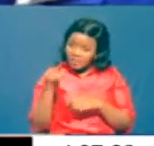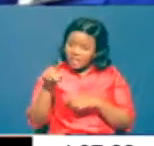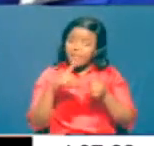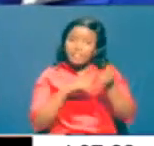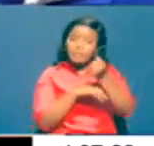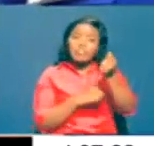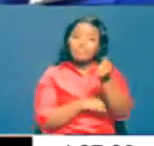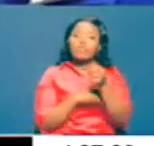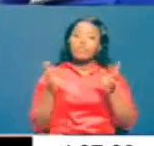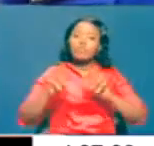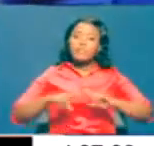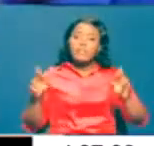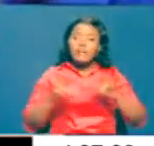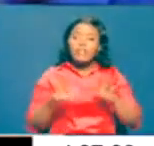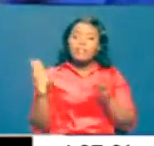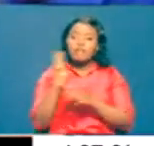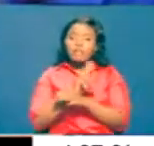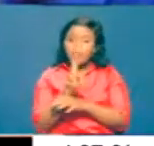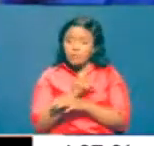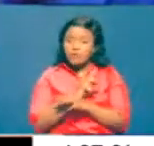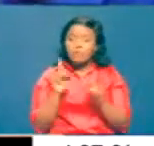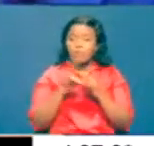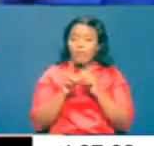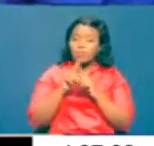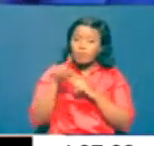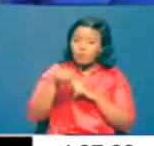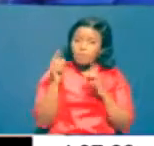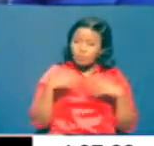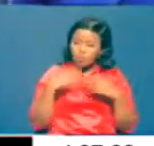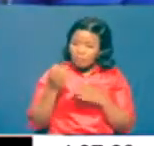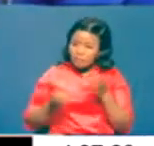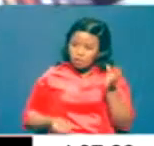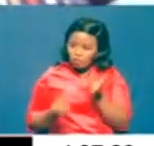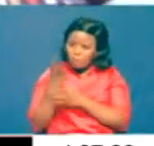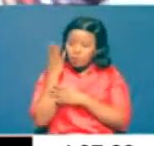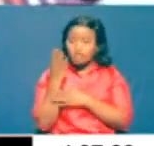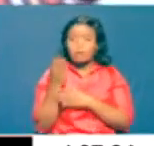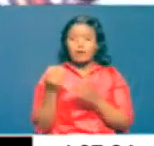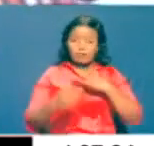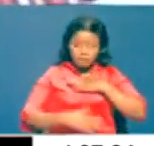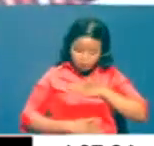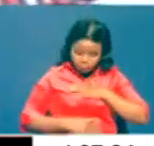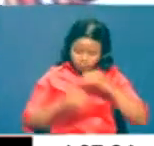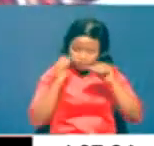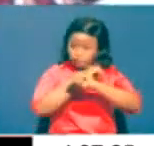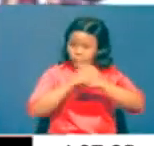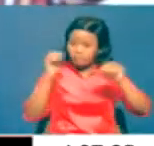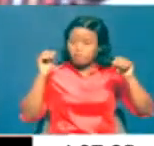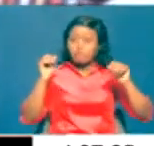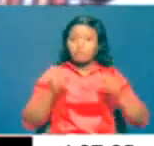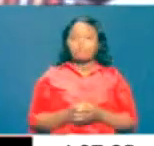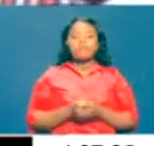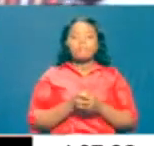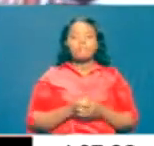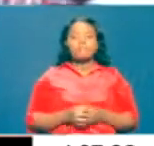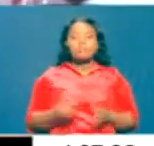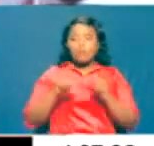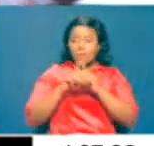from that, the bridge will be commissioned by His Excellency the President. Mutindika called on the